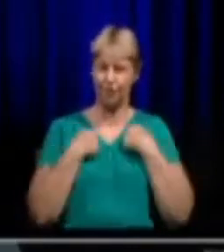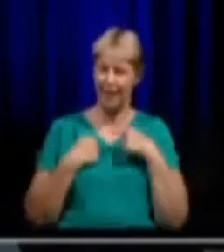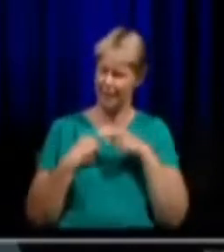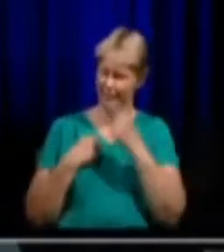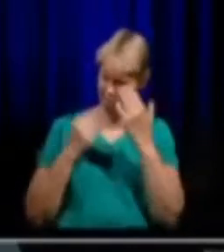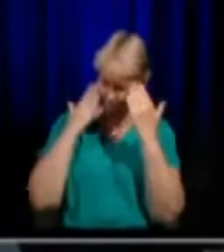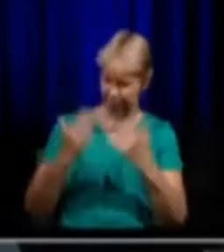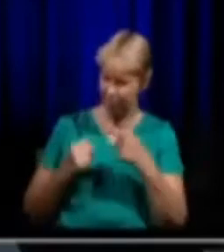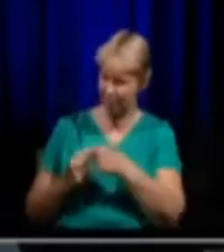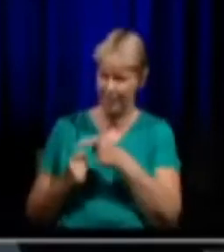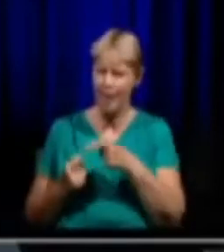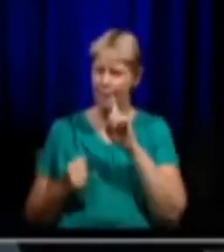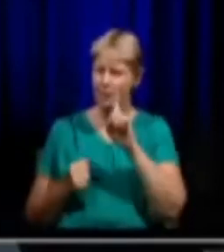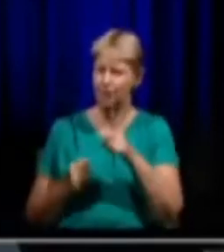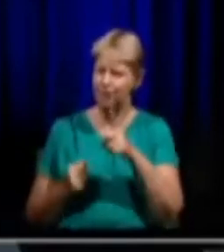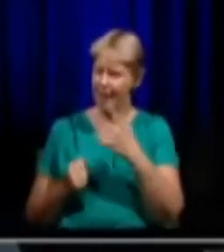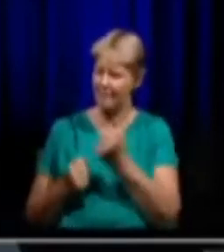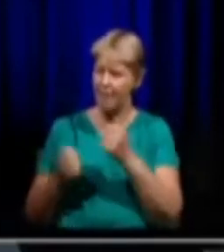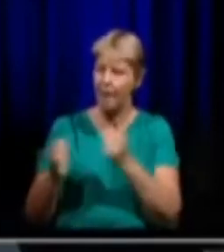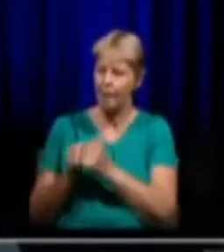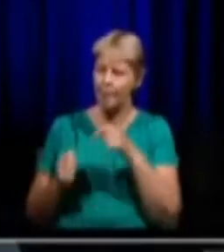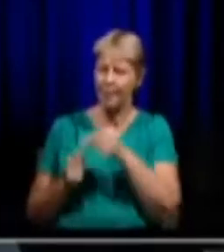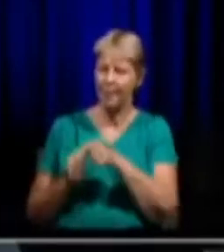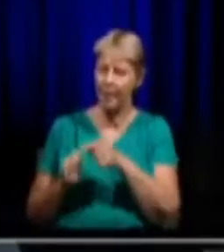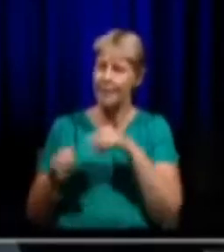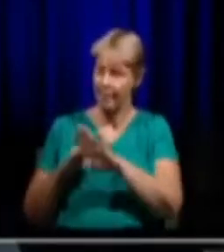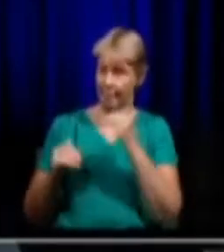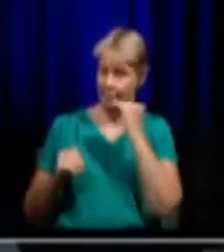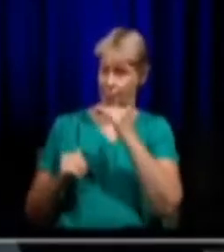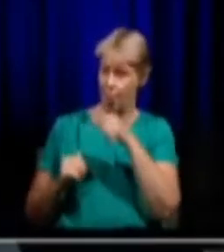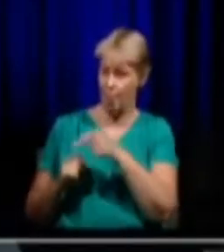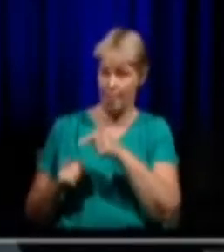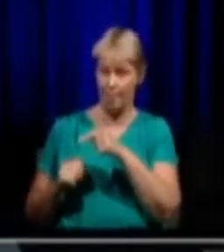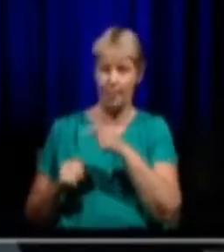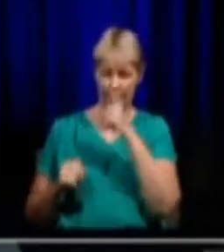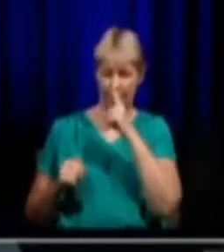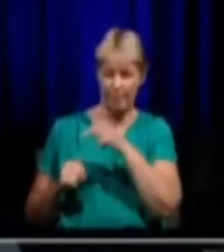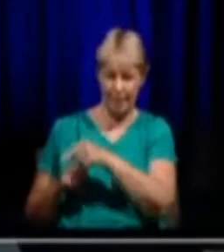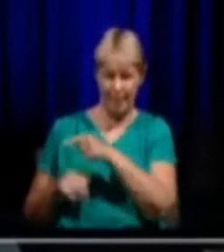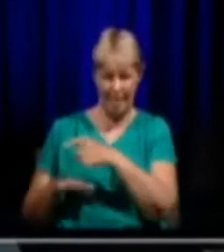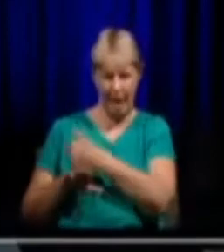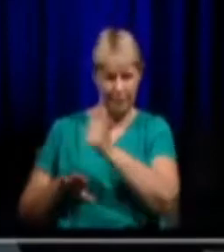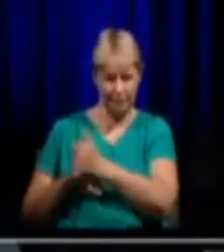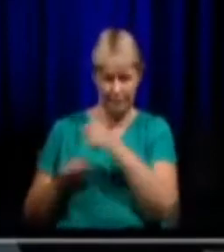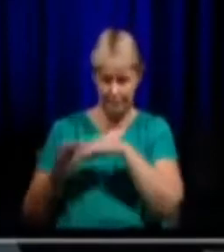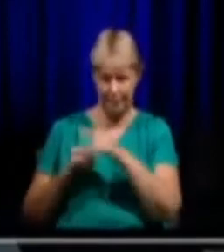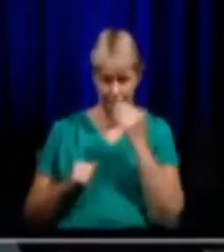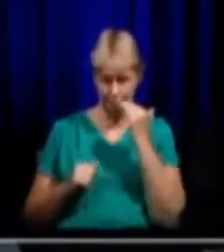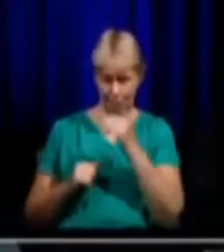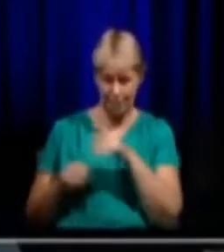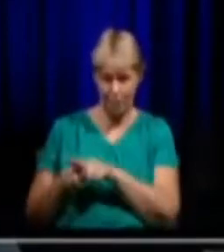eye appointment, but it's an experiment with this room of actors. So take a look, and we'll see what happens.